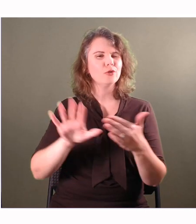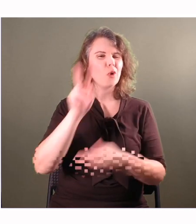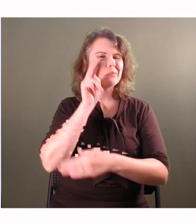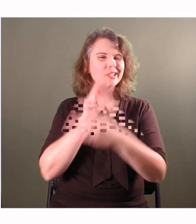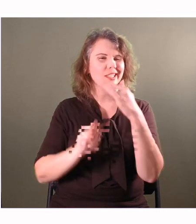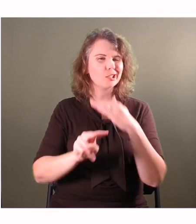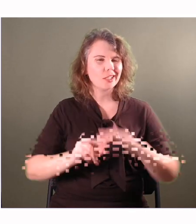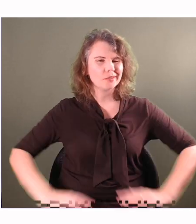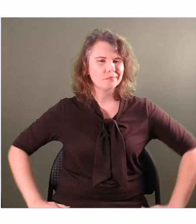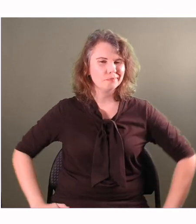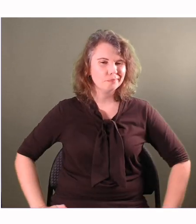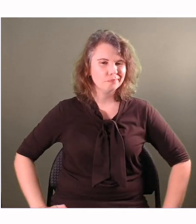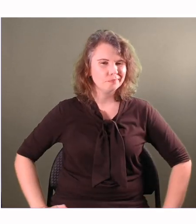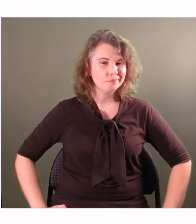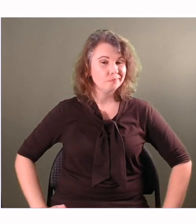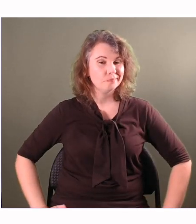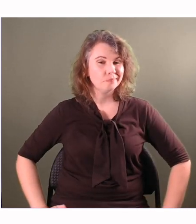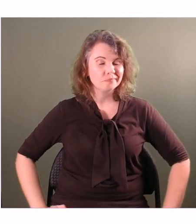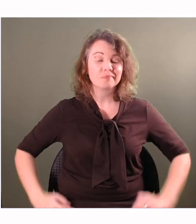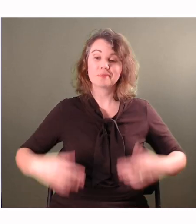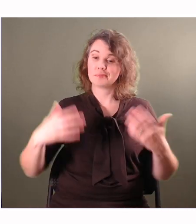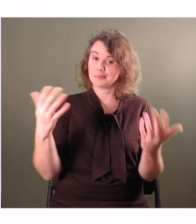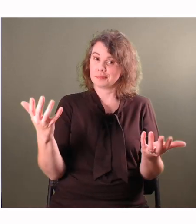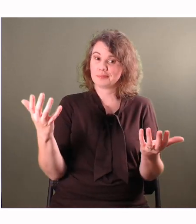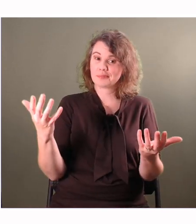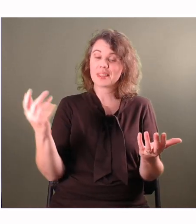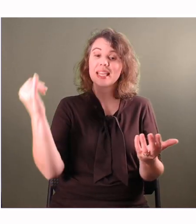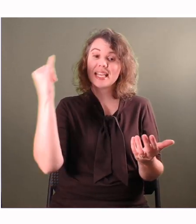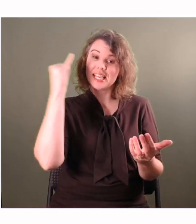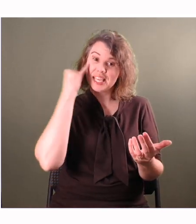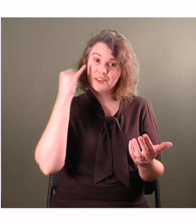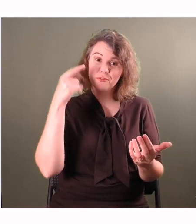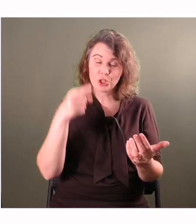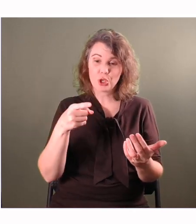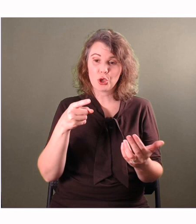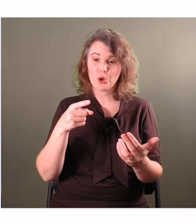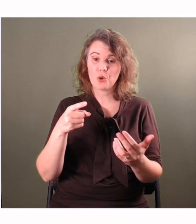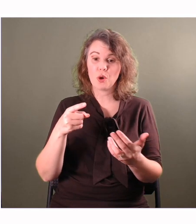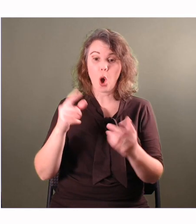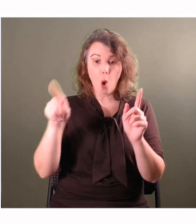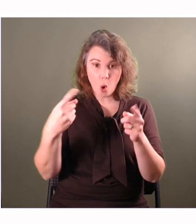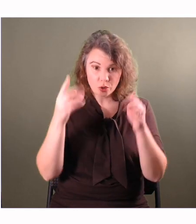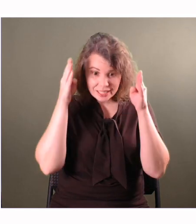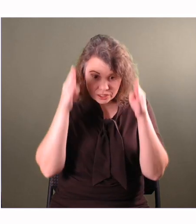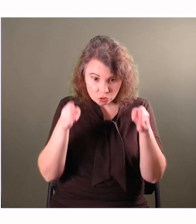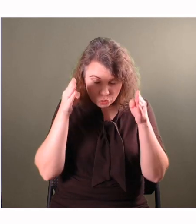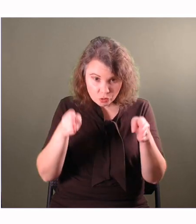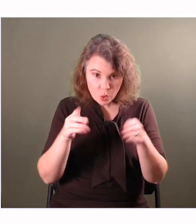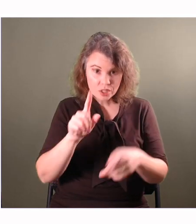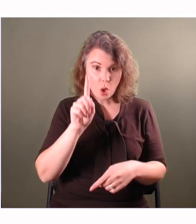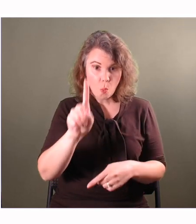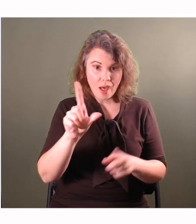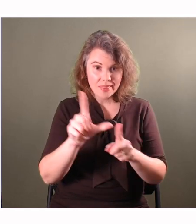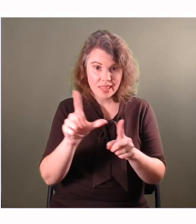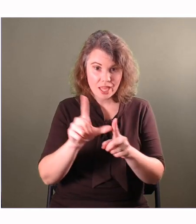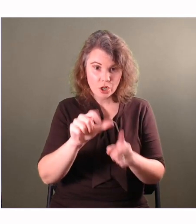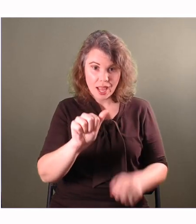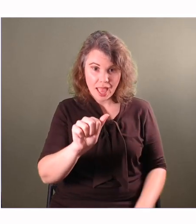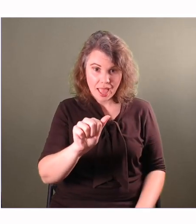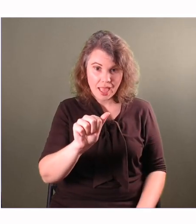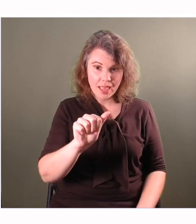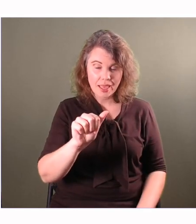you predict from a model? It turns out if you block by vowel, training by vowel in a